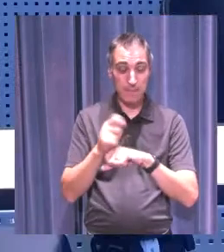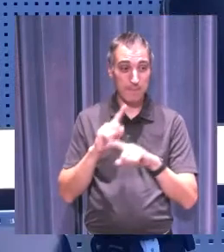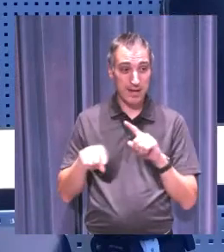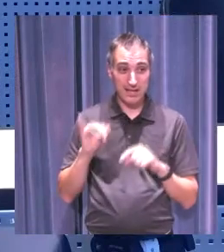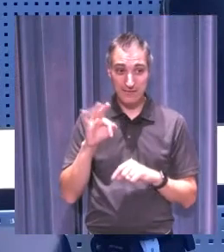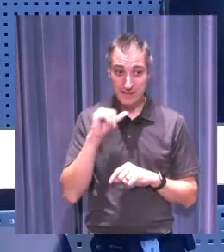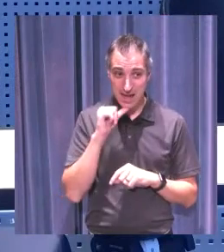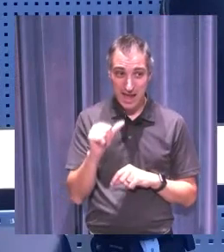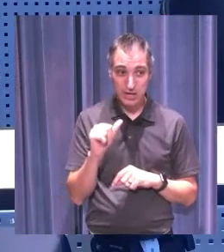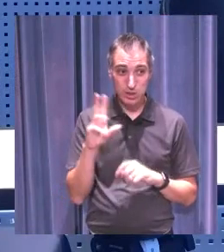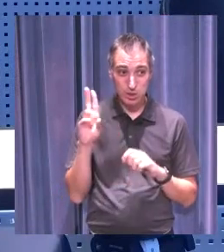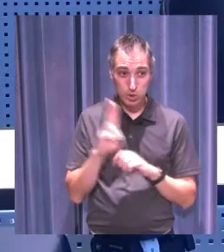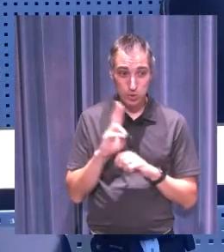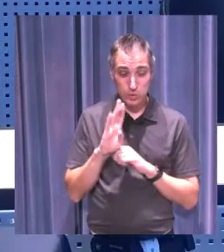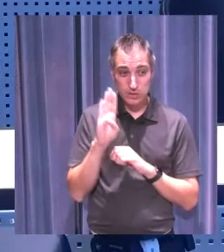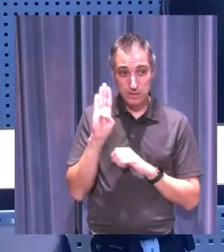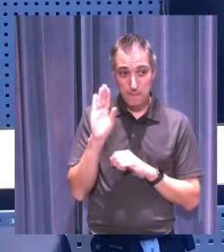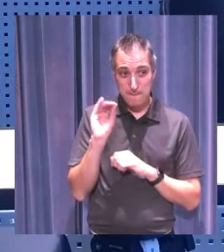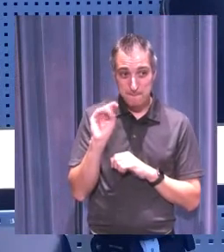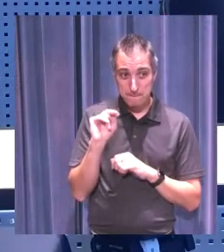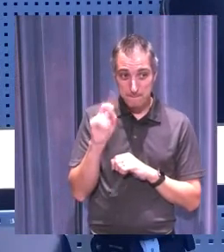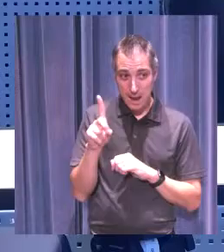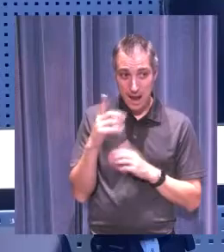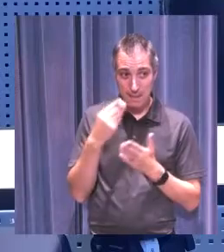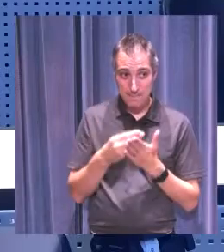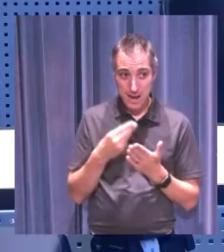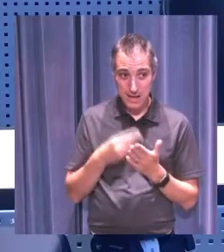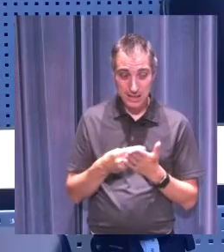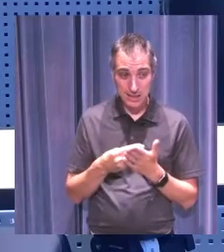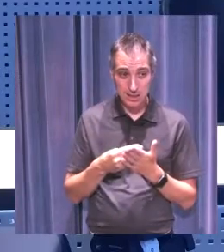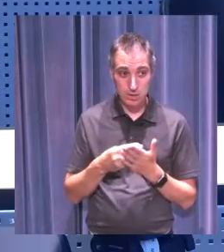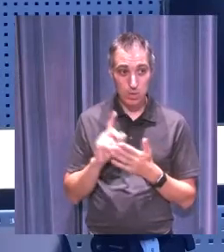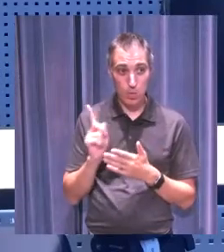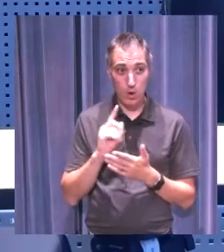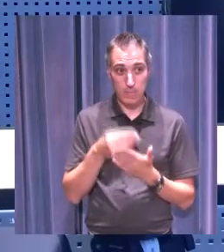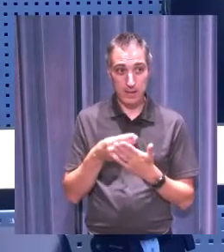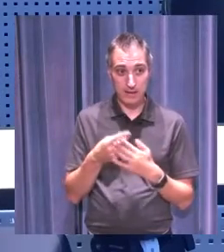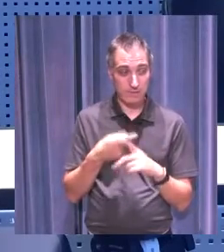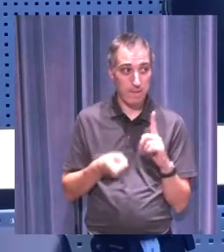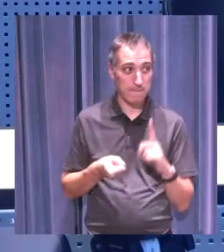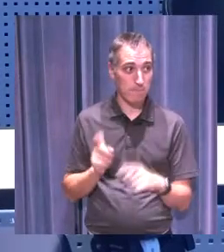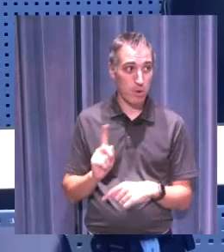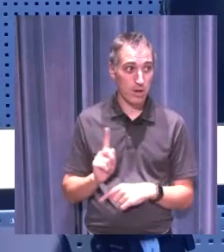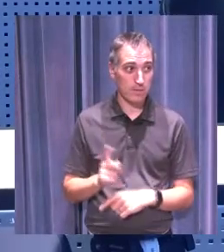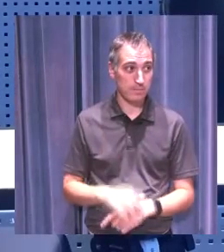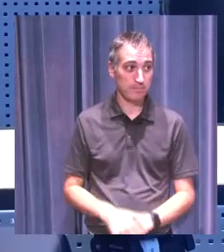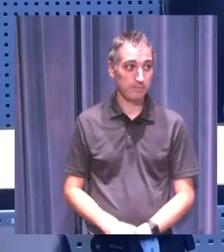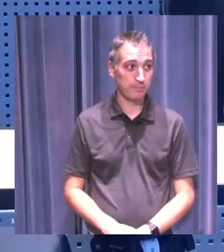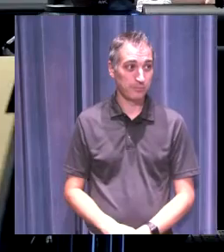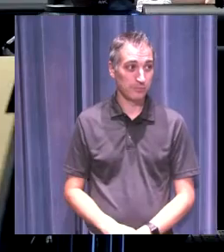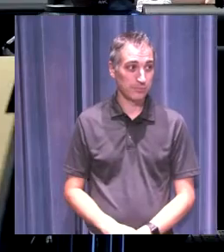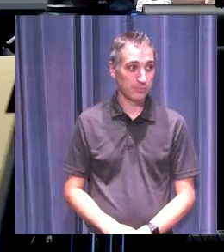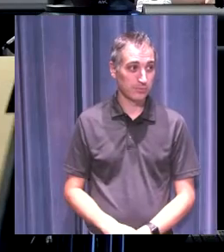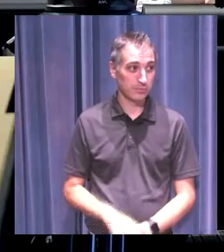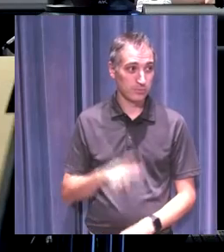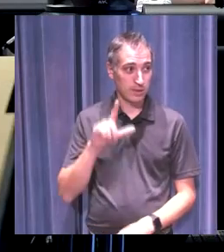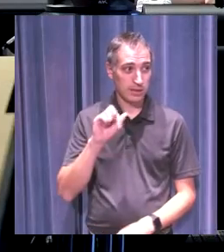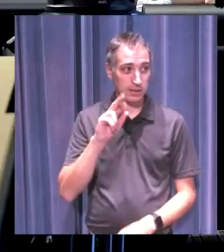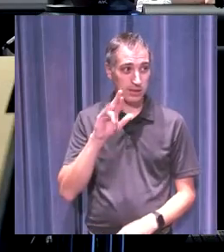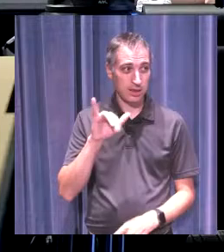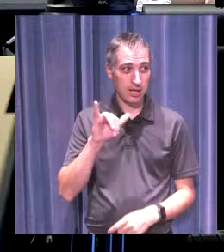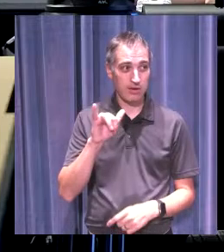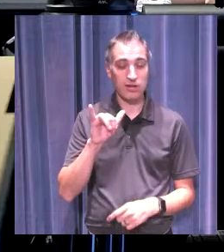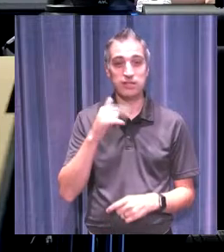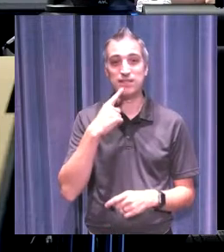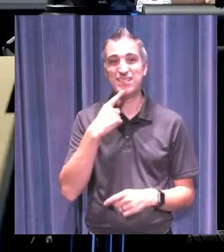not, if you're not using bond money for that, where are the dollars coming from for that? What's your intent? I've been trying to answer, but Randy won't stop talking.